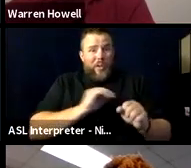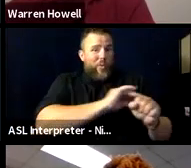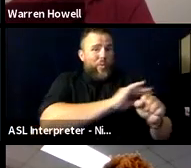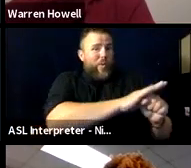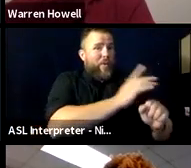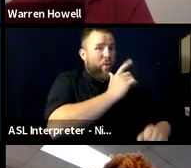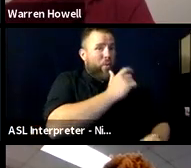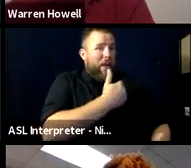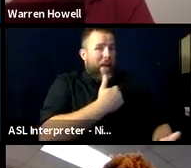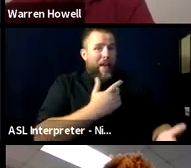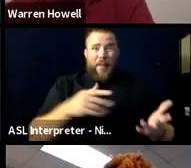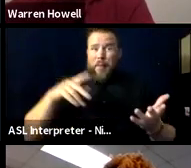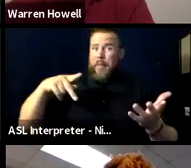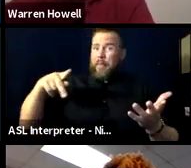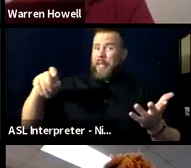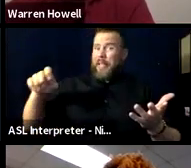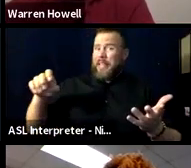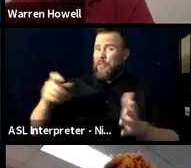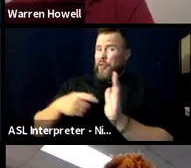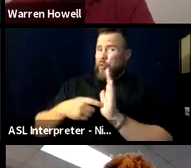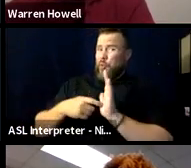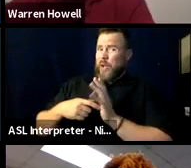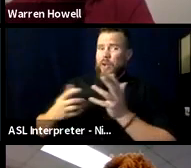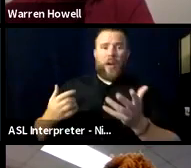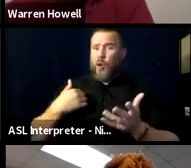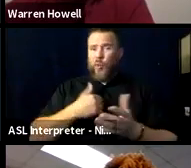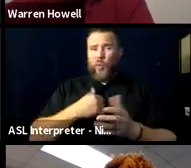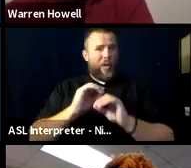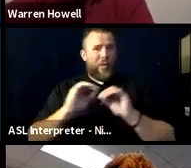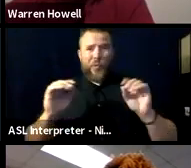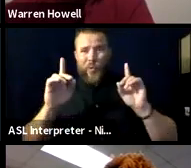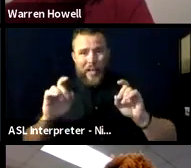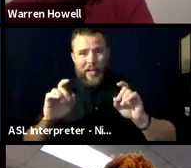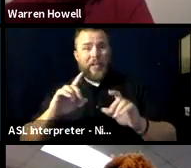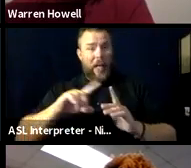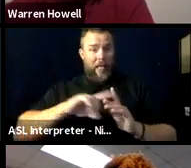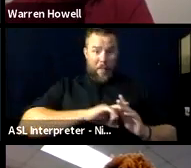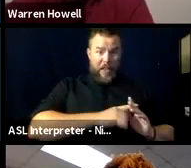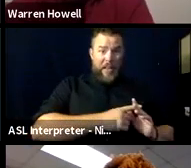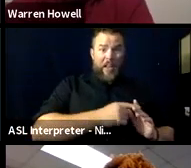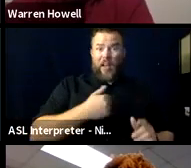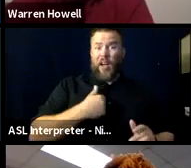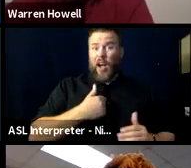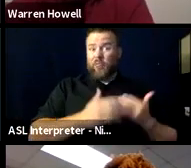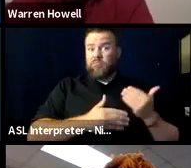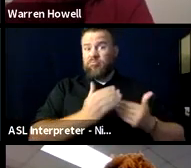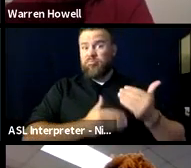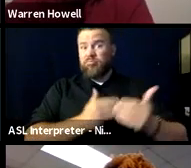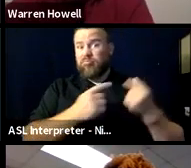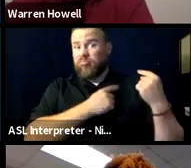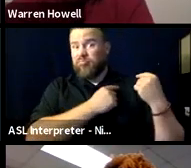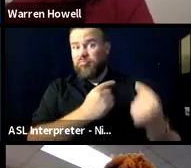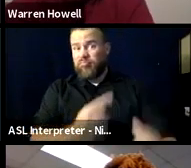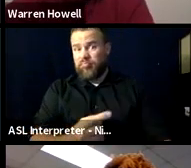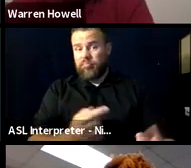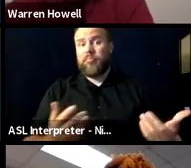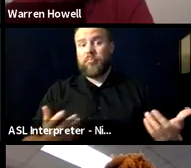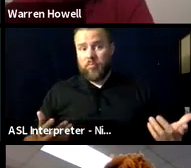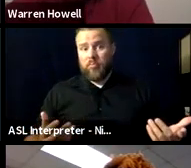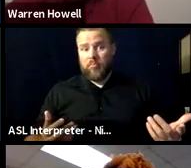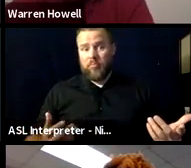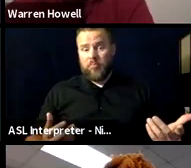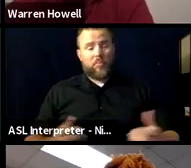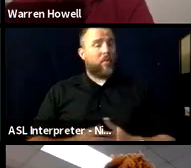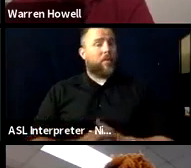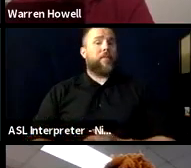kind of PPE were we supposed to be wearing, and we really didn't have any tests as well. So the testing was based upon who qualified as